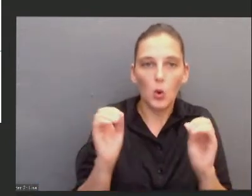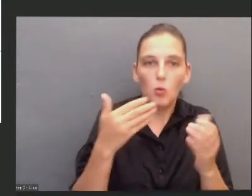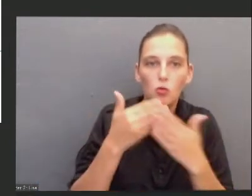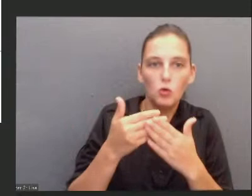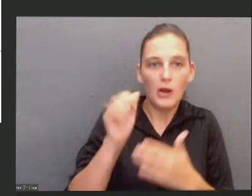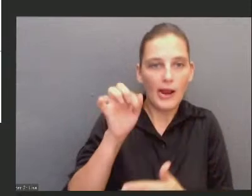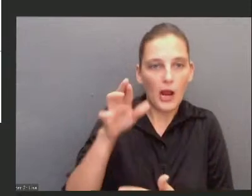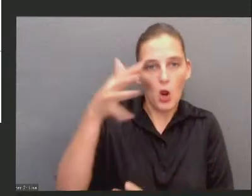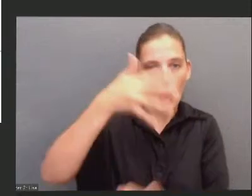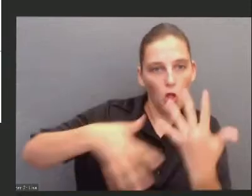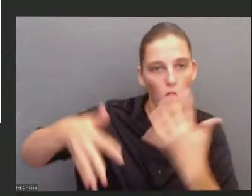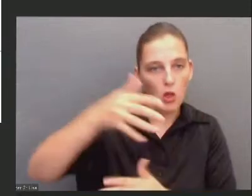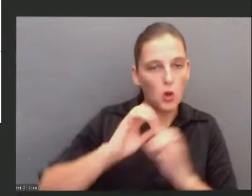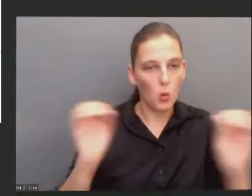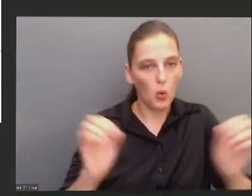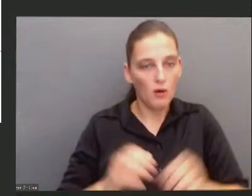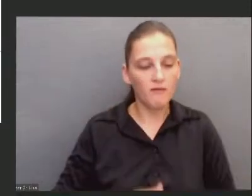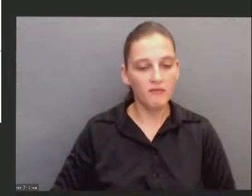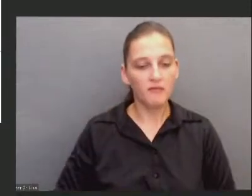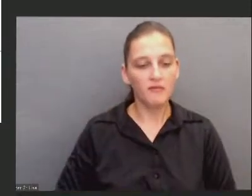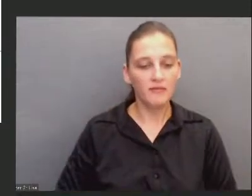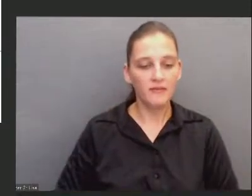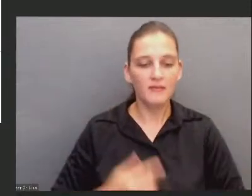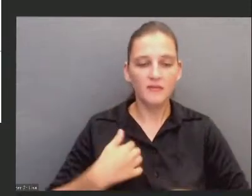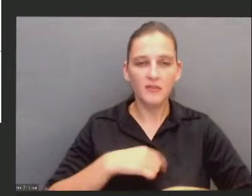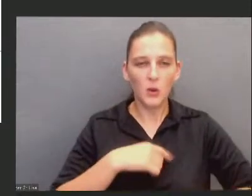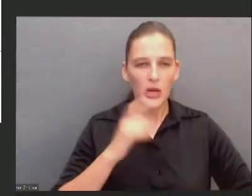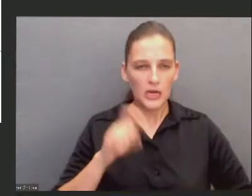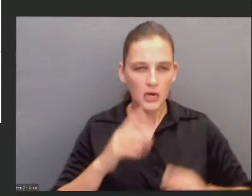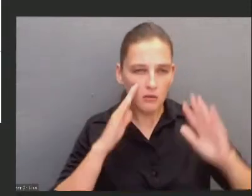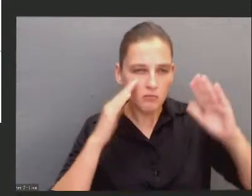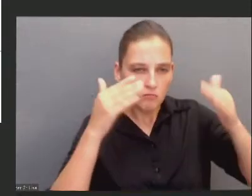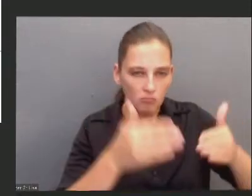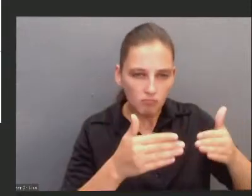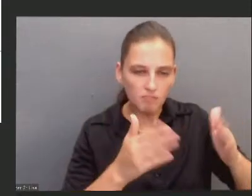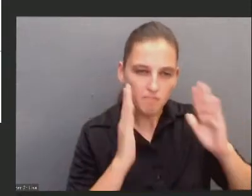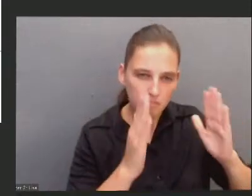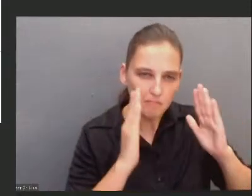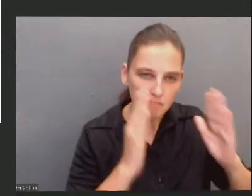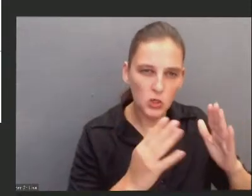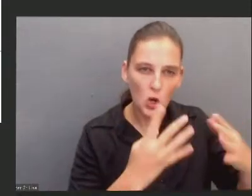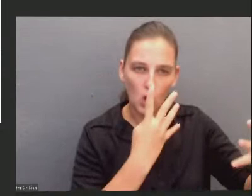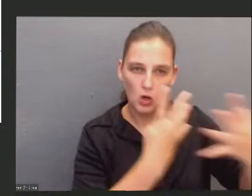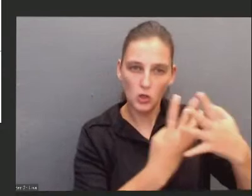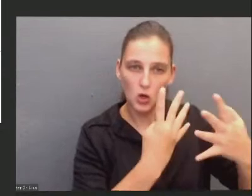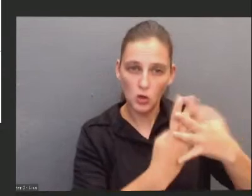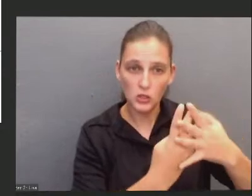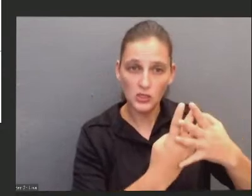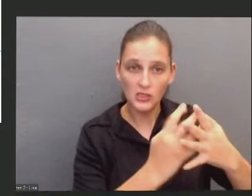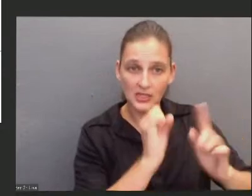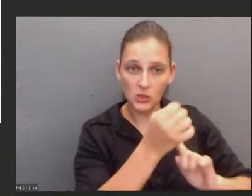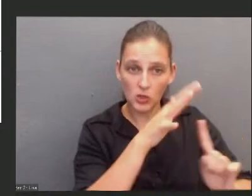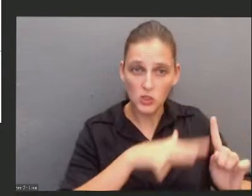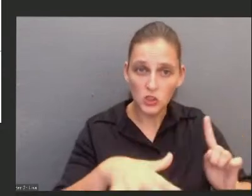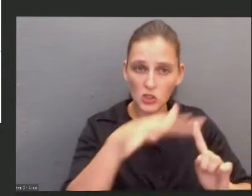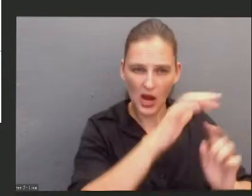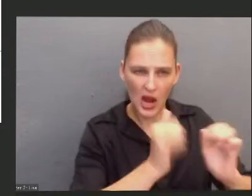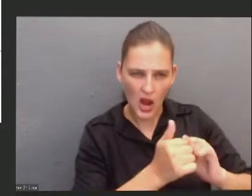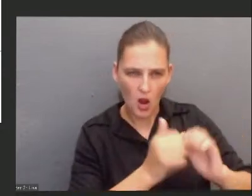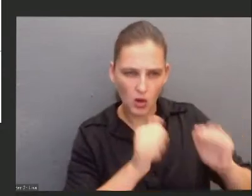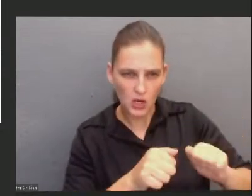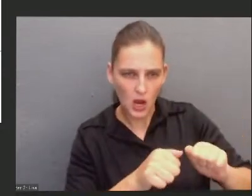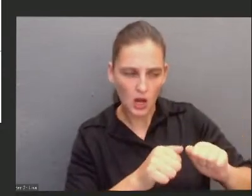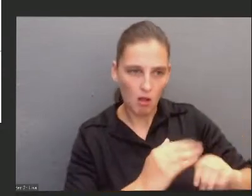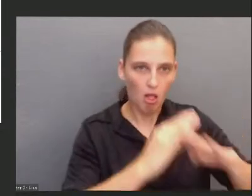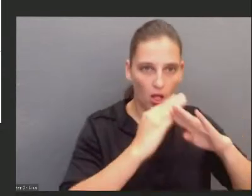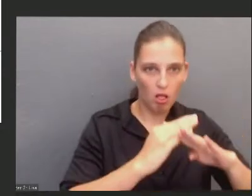Special attention needs to be paid to carceral settings to keep the spread of disease under control. If we